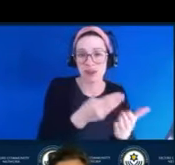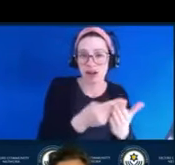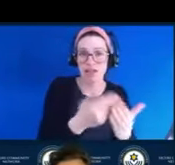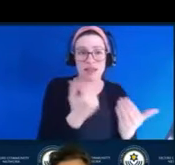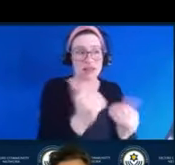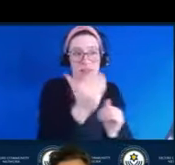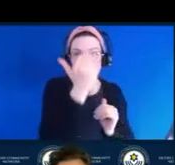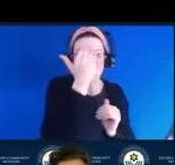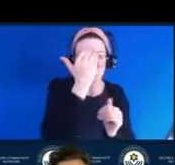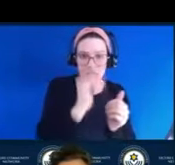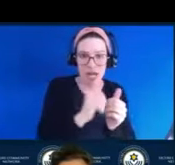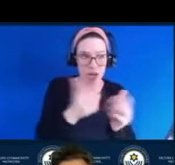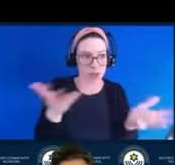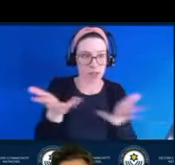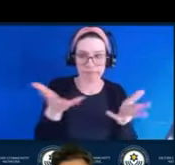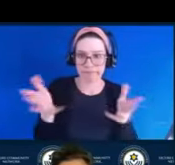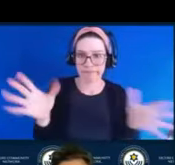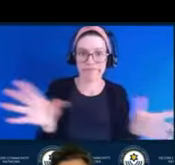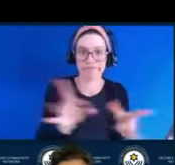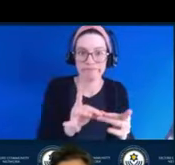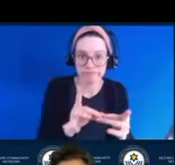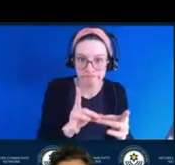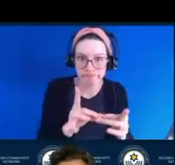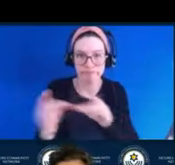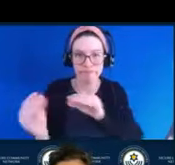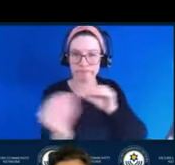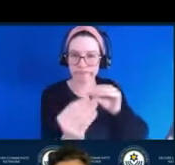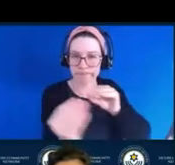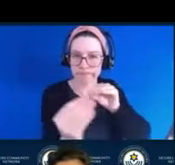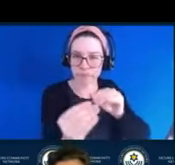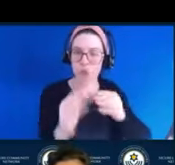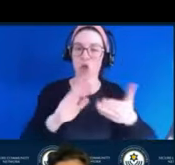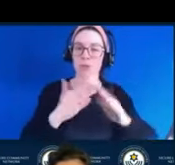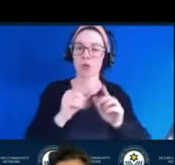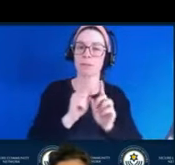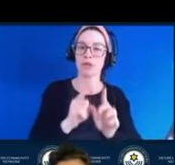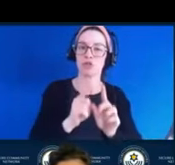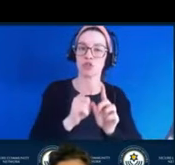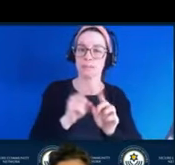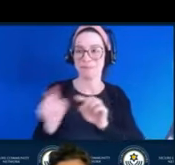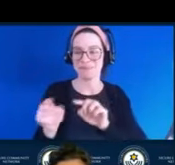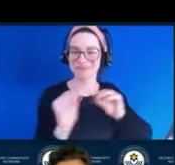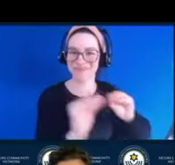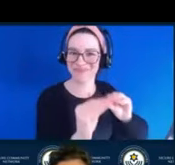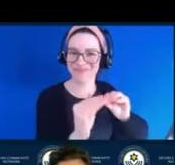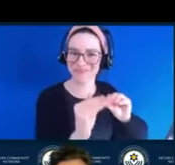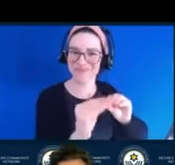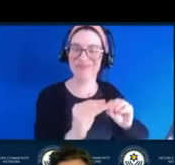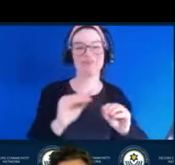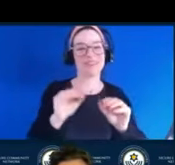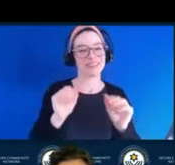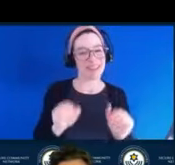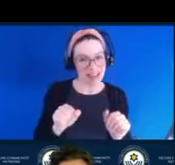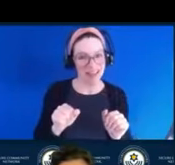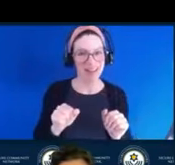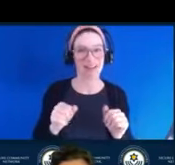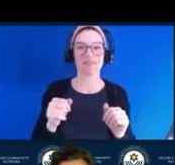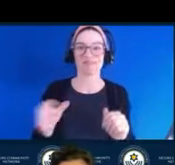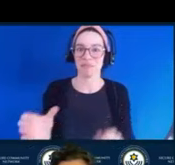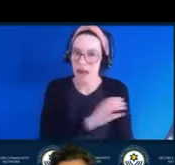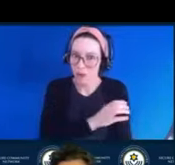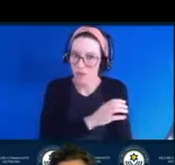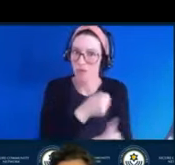connect them to create almost sort of community mentorship programs? I think that could be really, really very remarkably